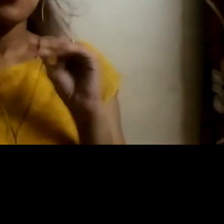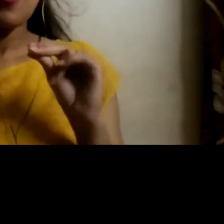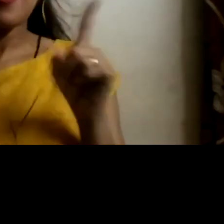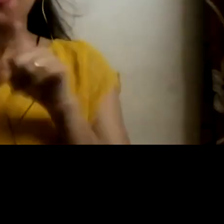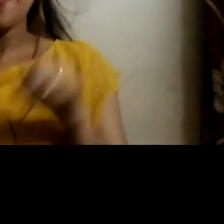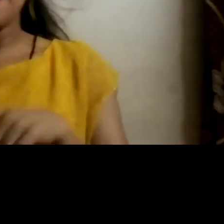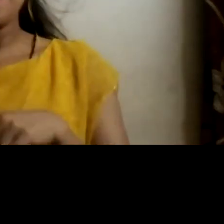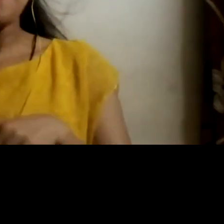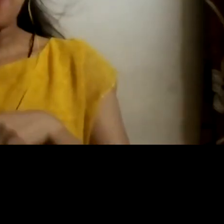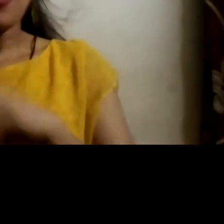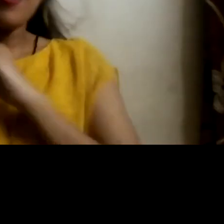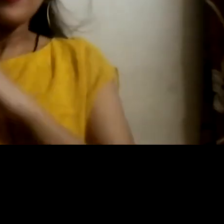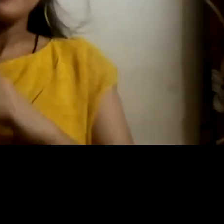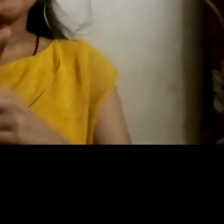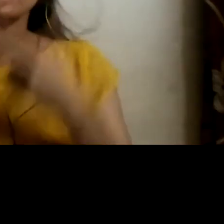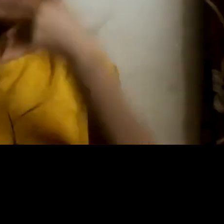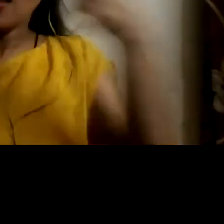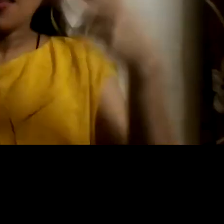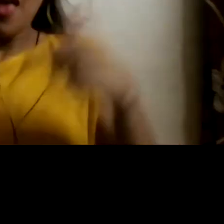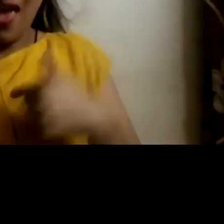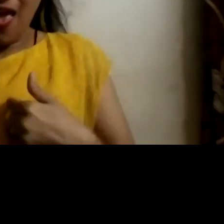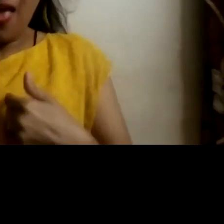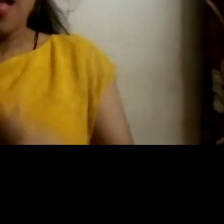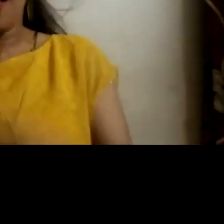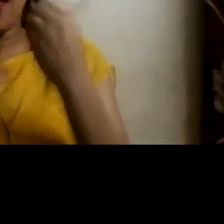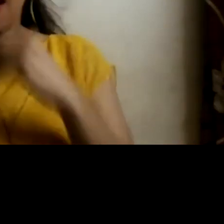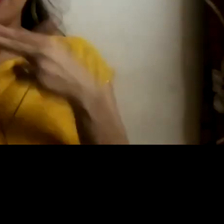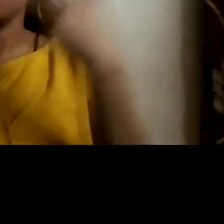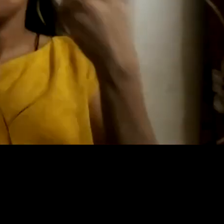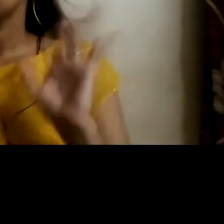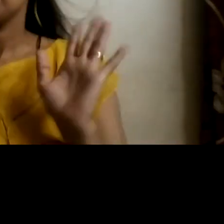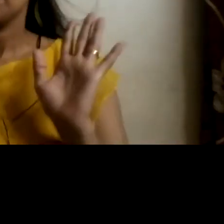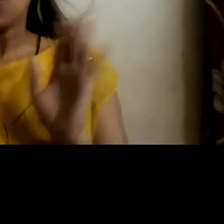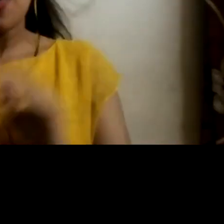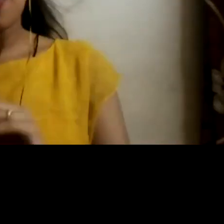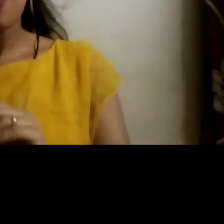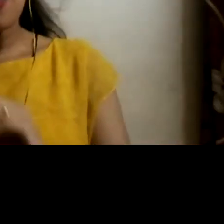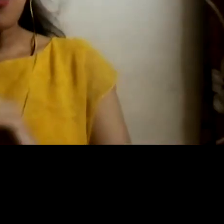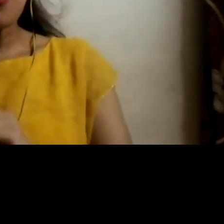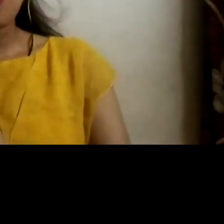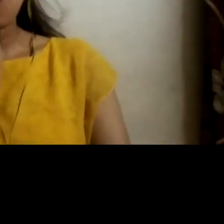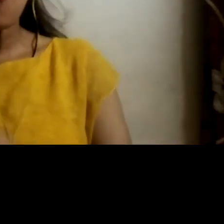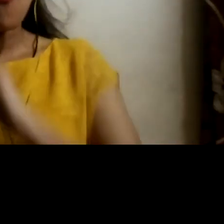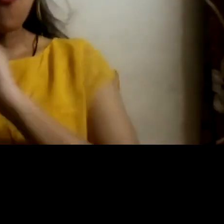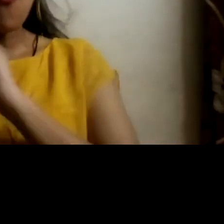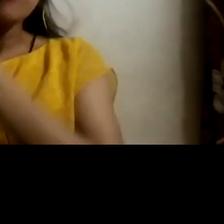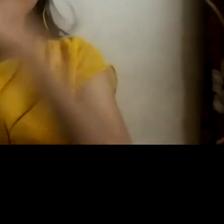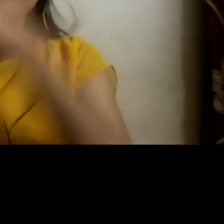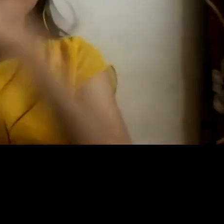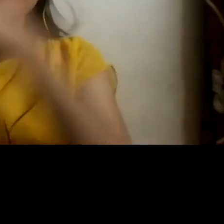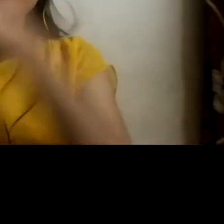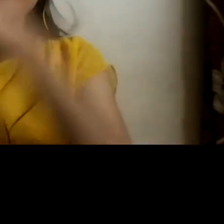Gandhi said, that above the law of the land is the law of the consciousness.